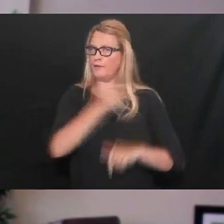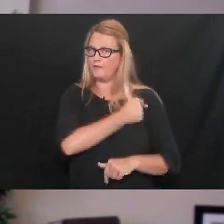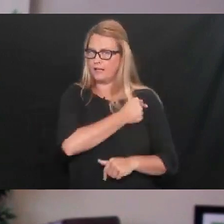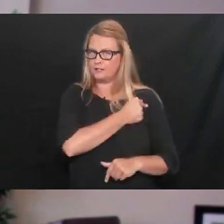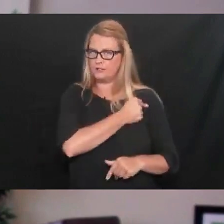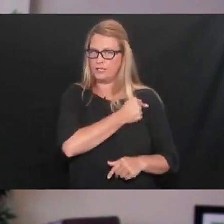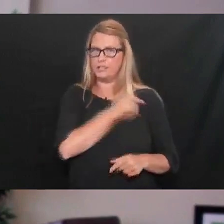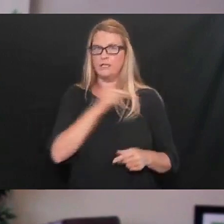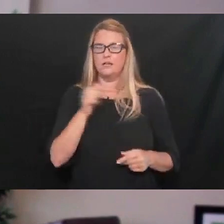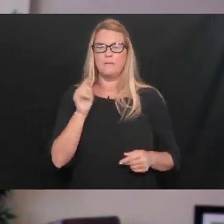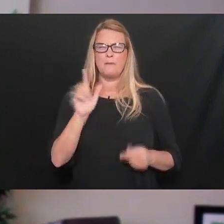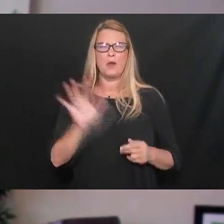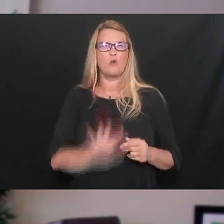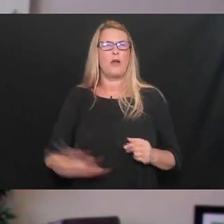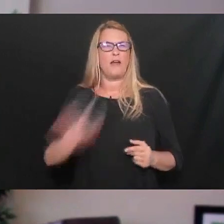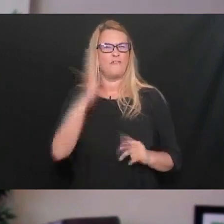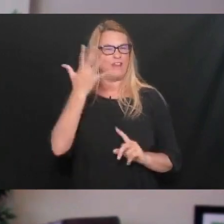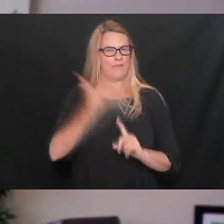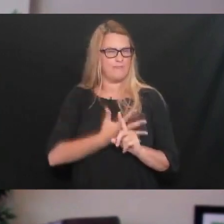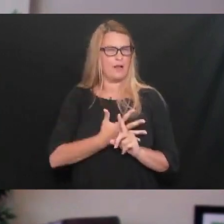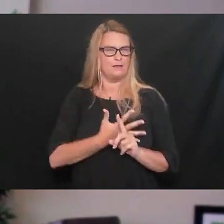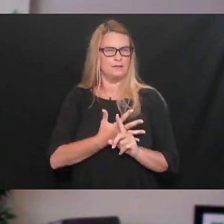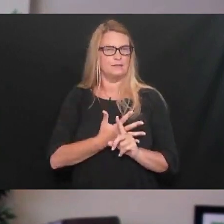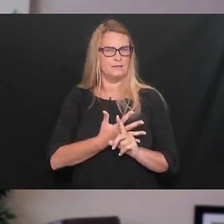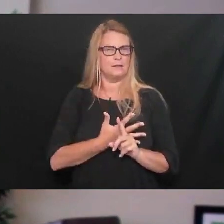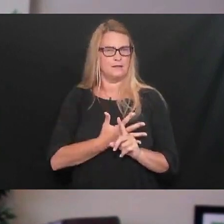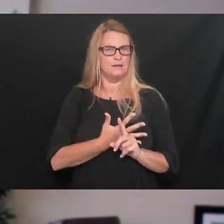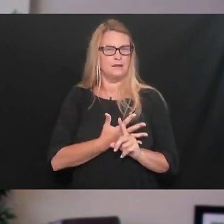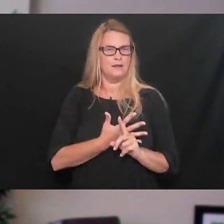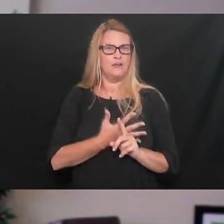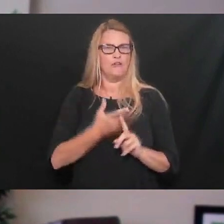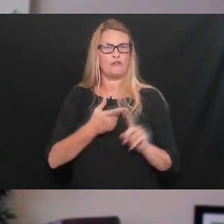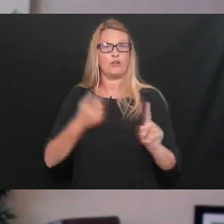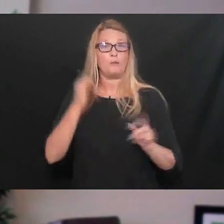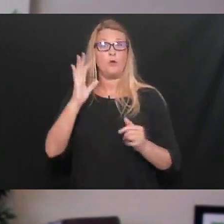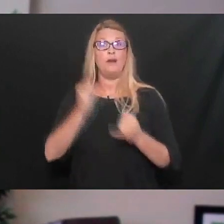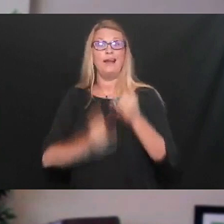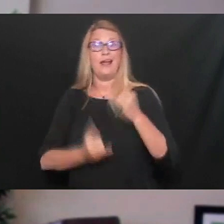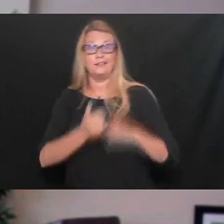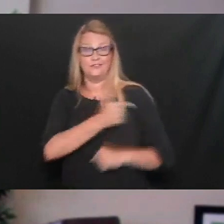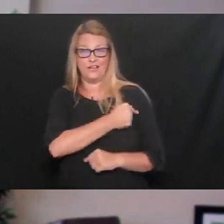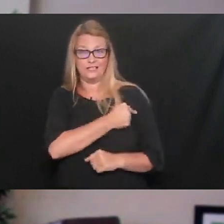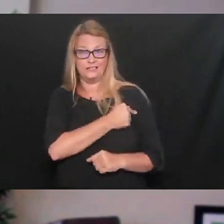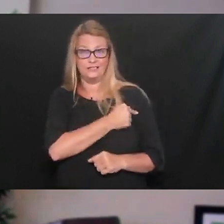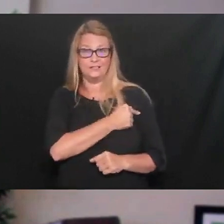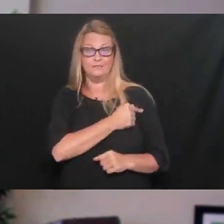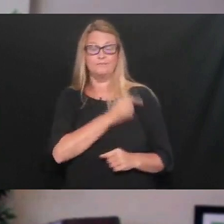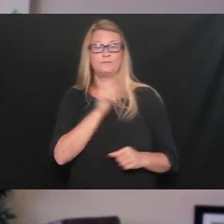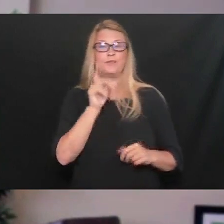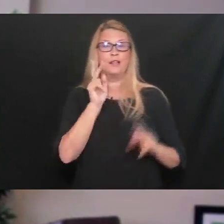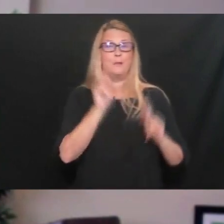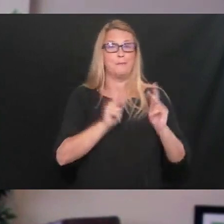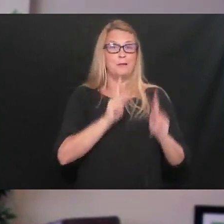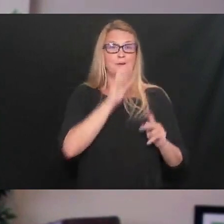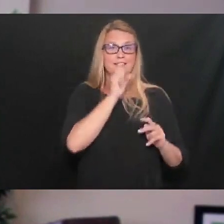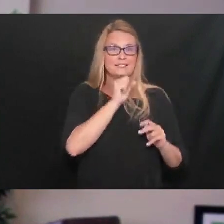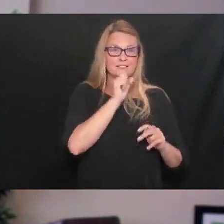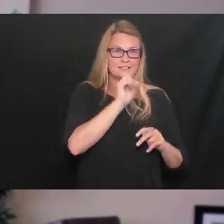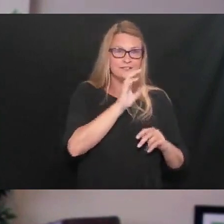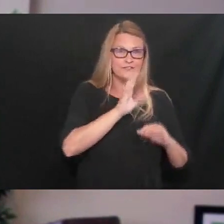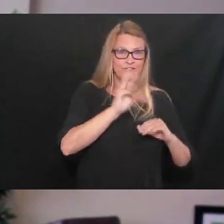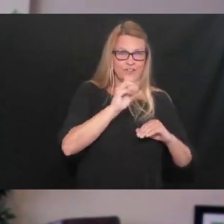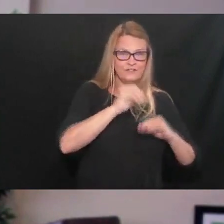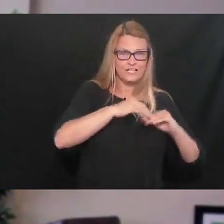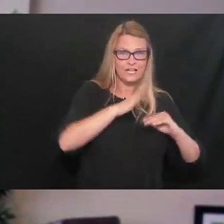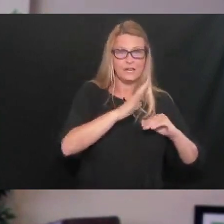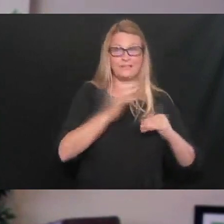after the final vaccine, and they started with over 60-year-old people. then they moved to over 50-year-old people, and now they're moving to